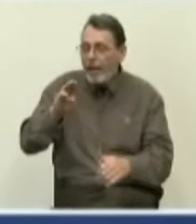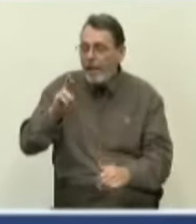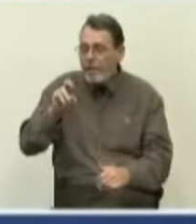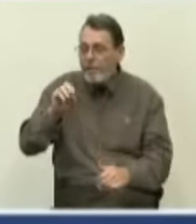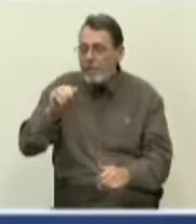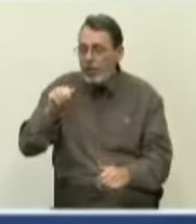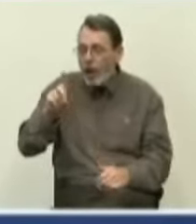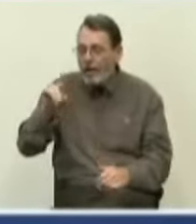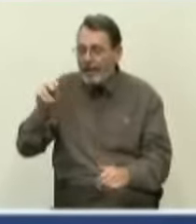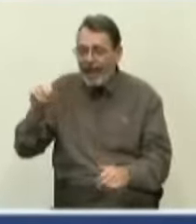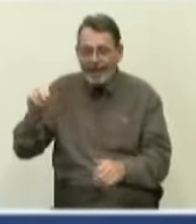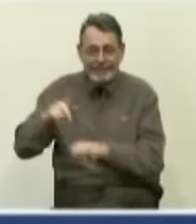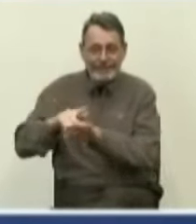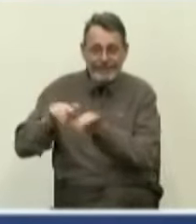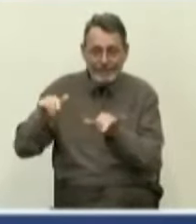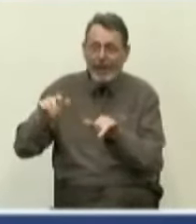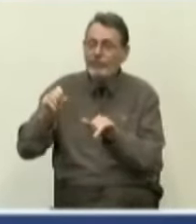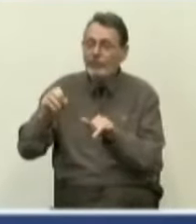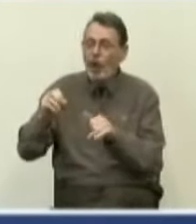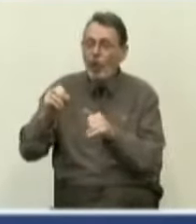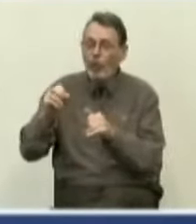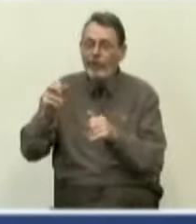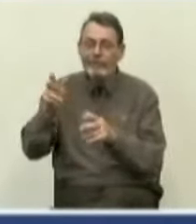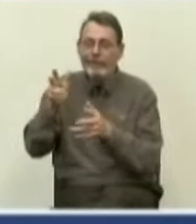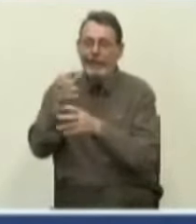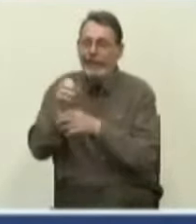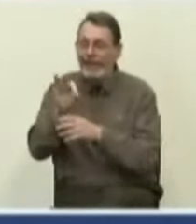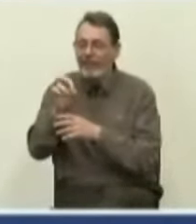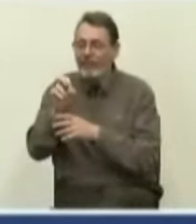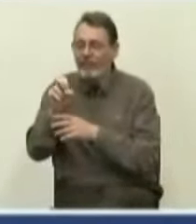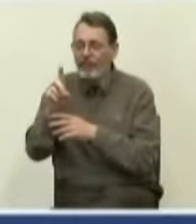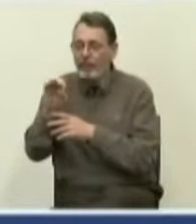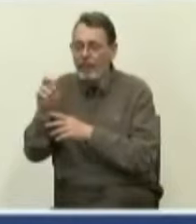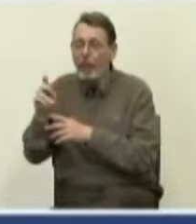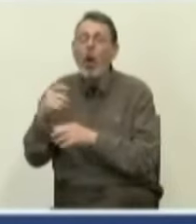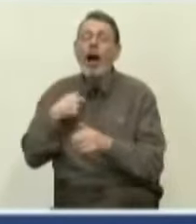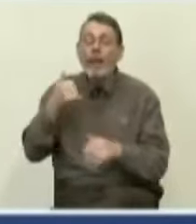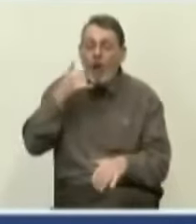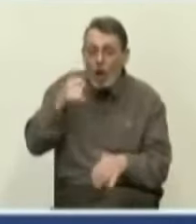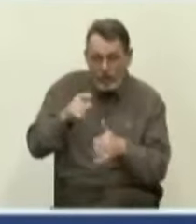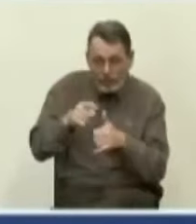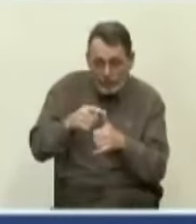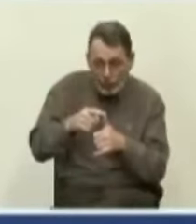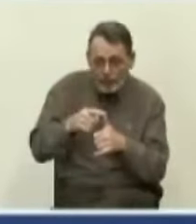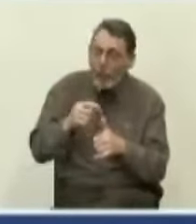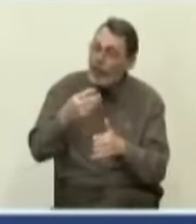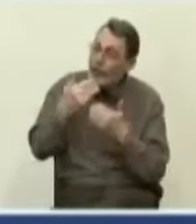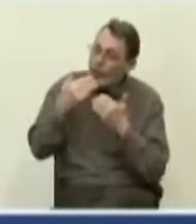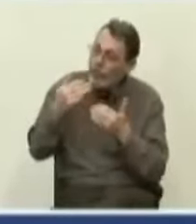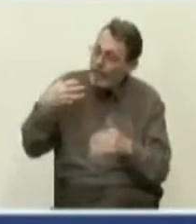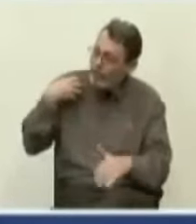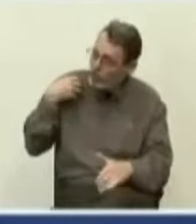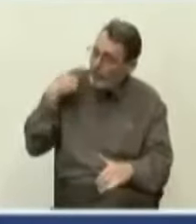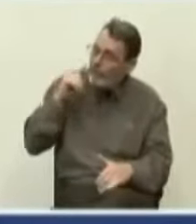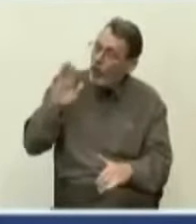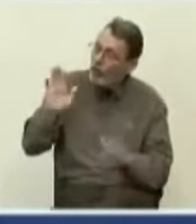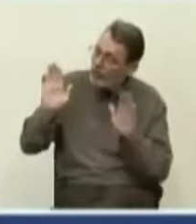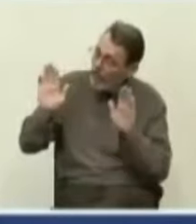feedback. Oh, okay. So I'm calling. First of all, I would like to thank the chief for his